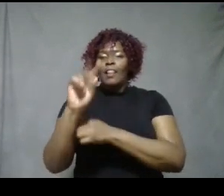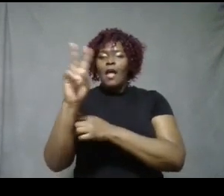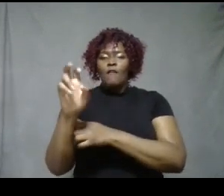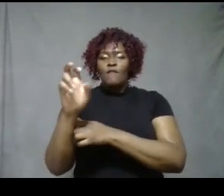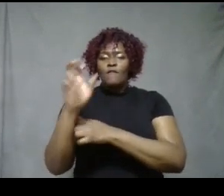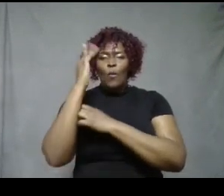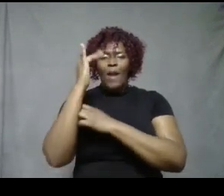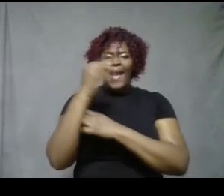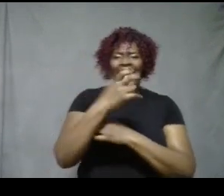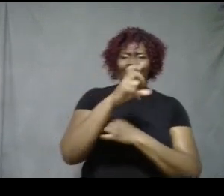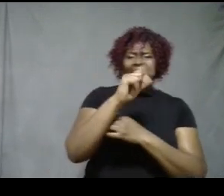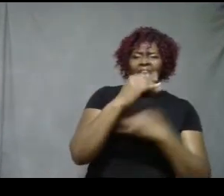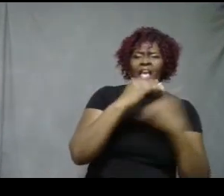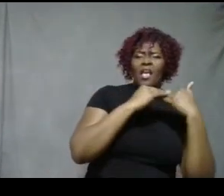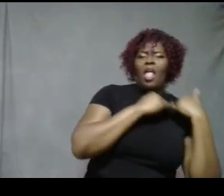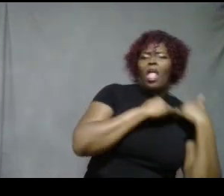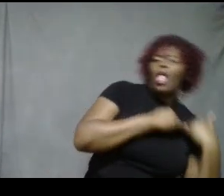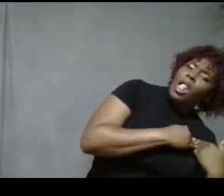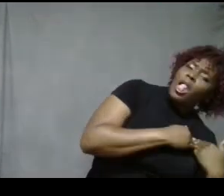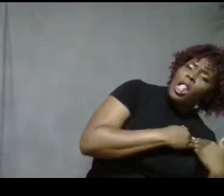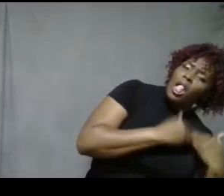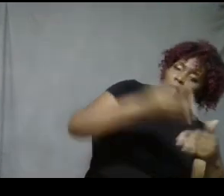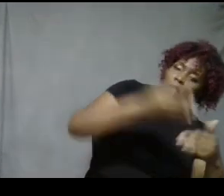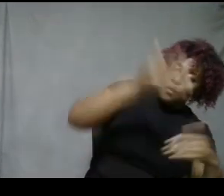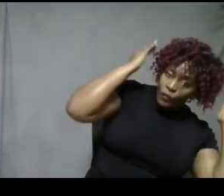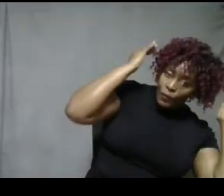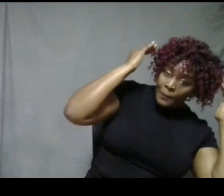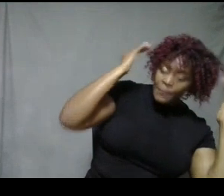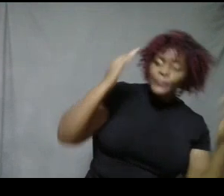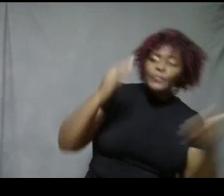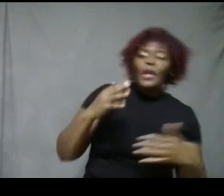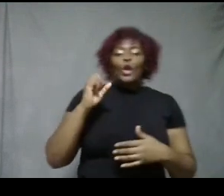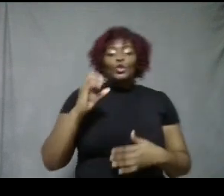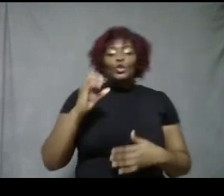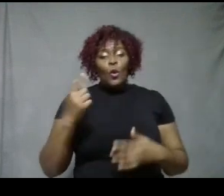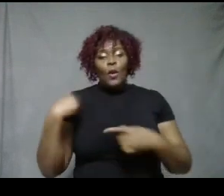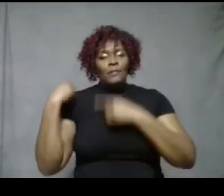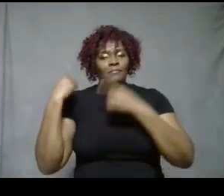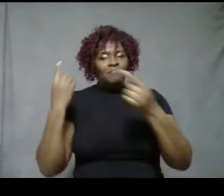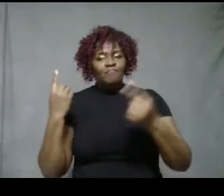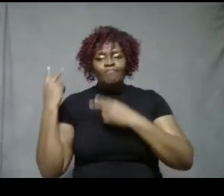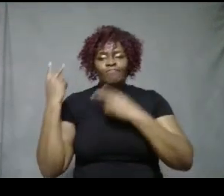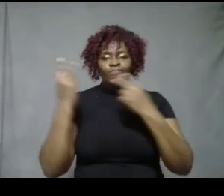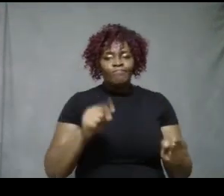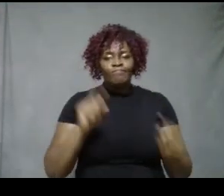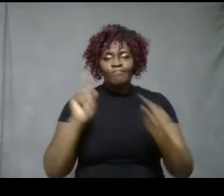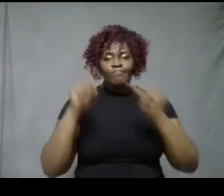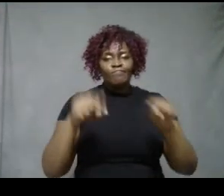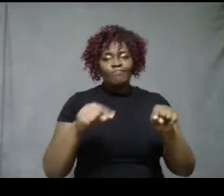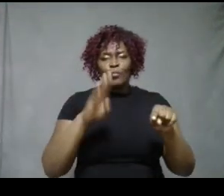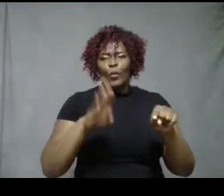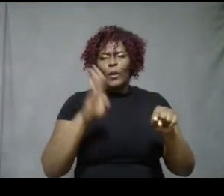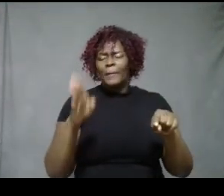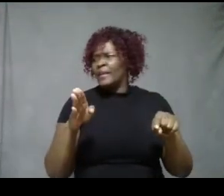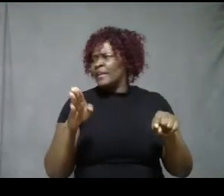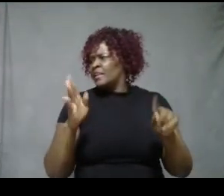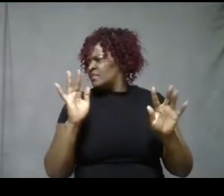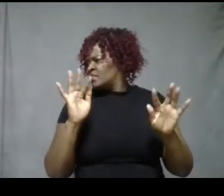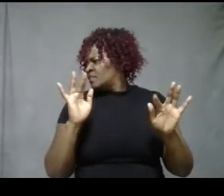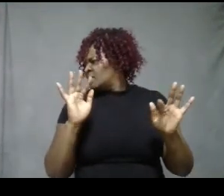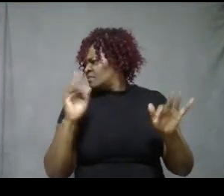a burden. And so I have been coming to the city of Boynton Beach for the better part of